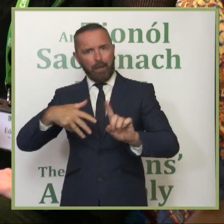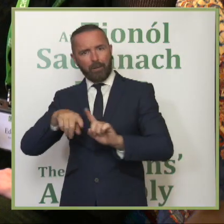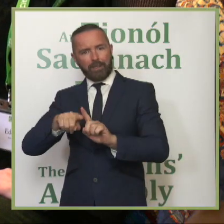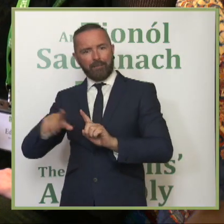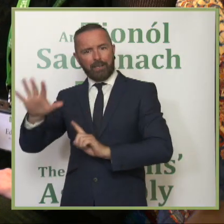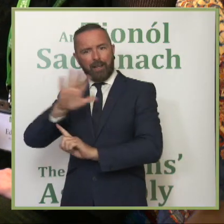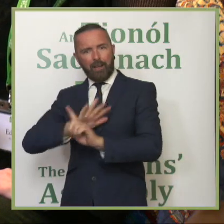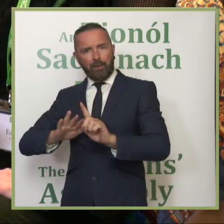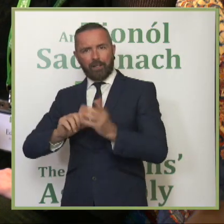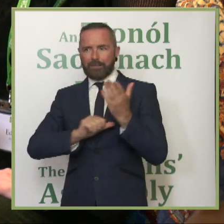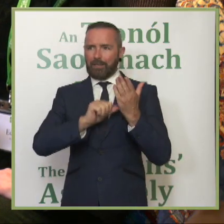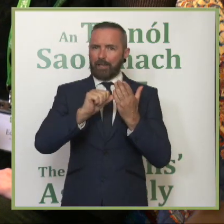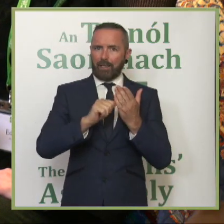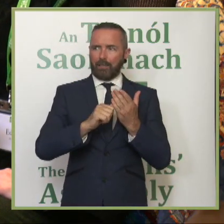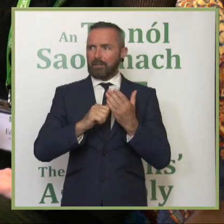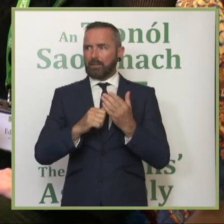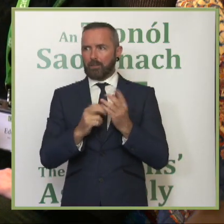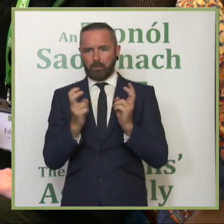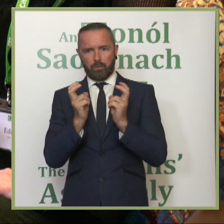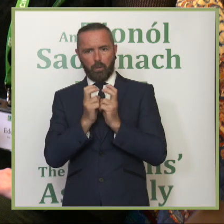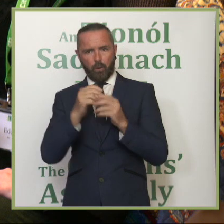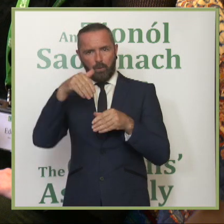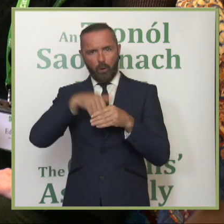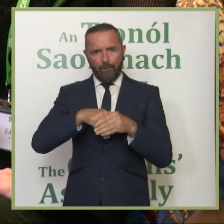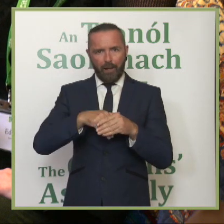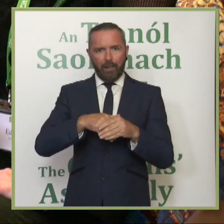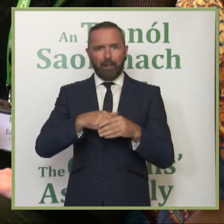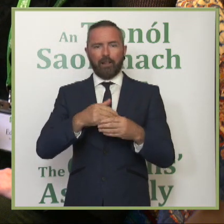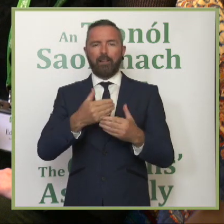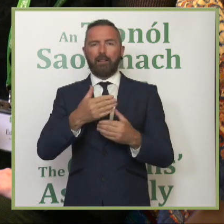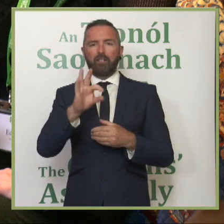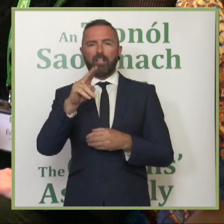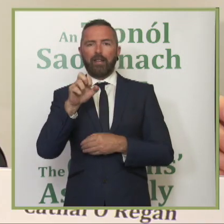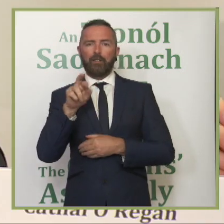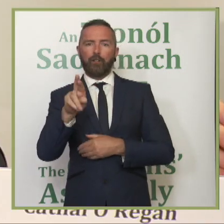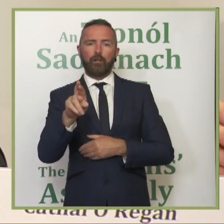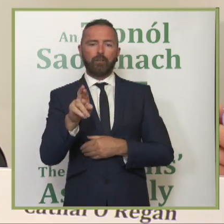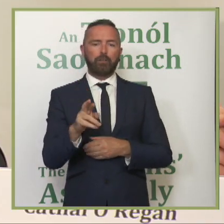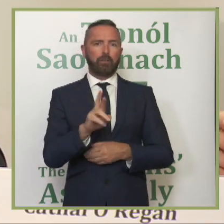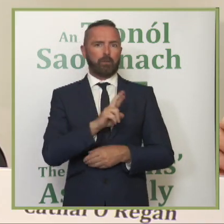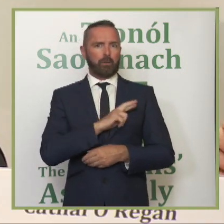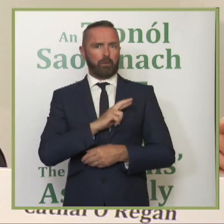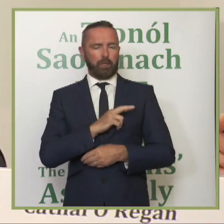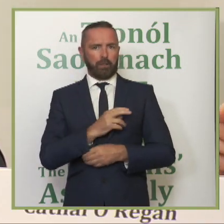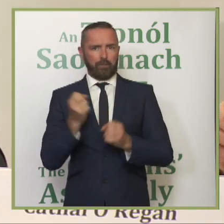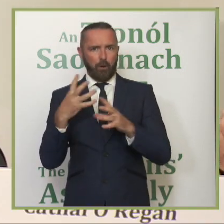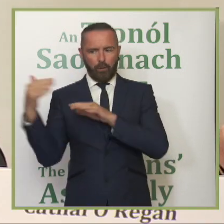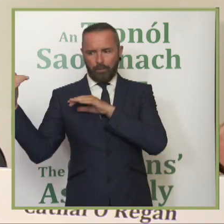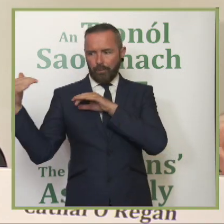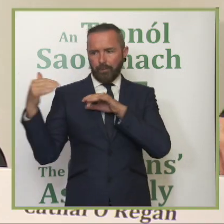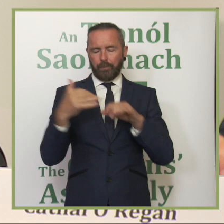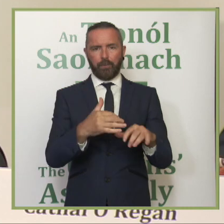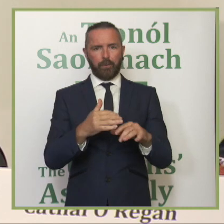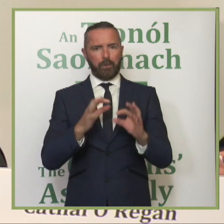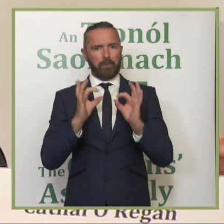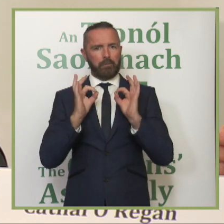and ages and profiles and gender, you've really come, I must say, I was saying to the team throughout the